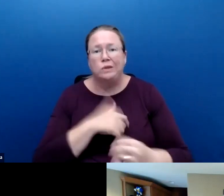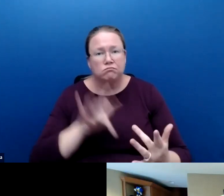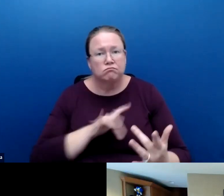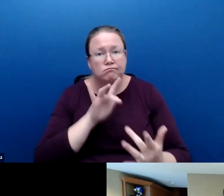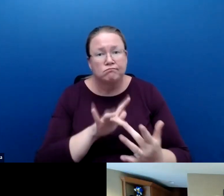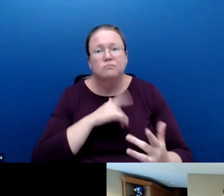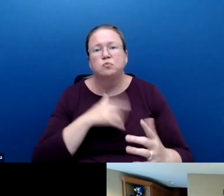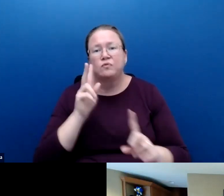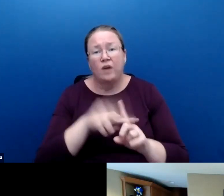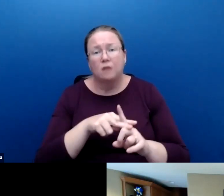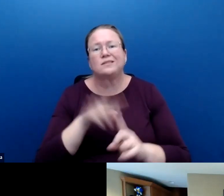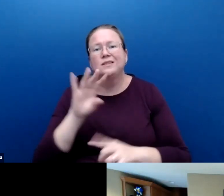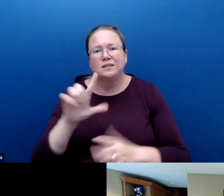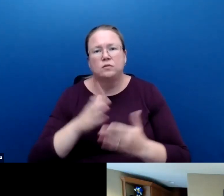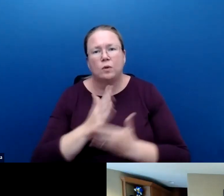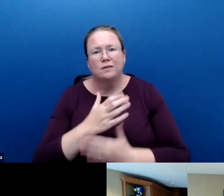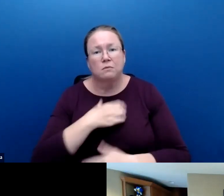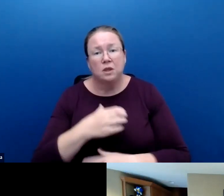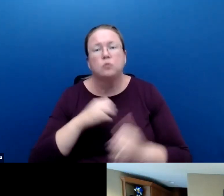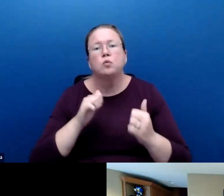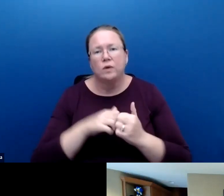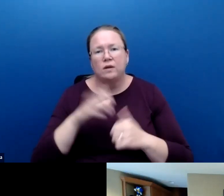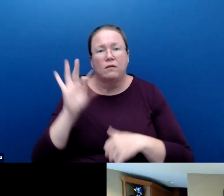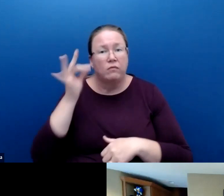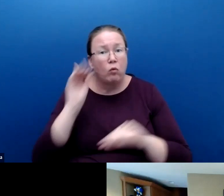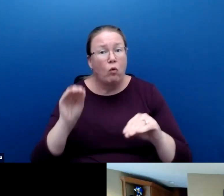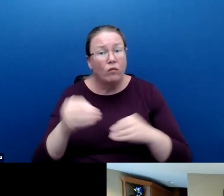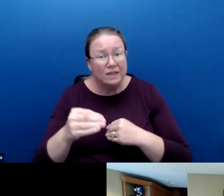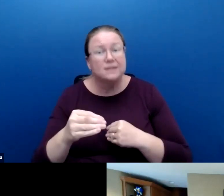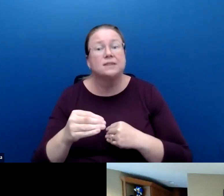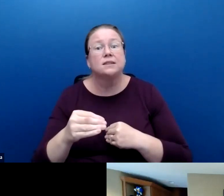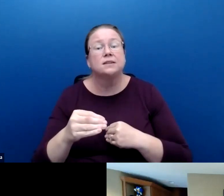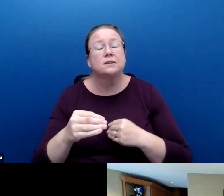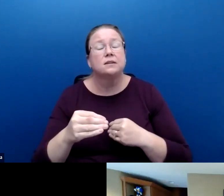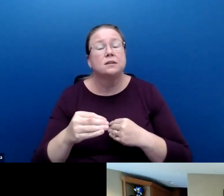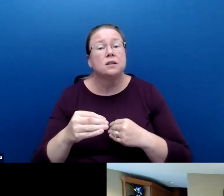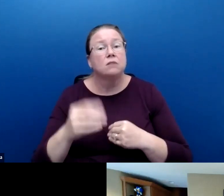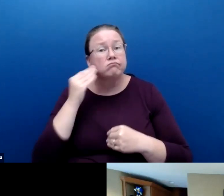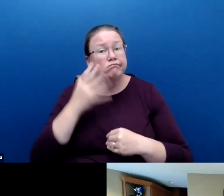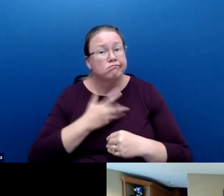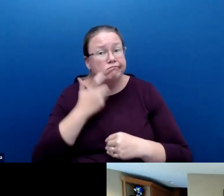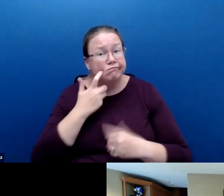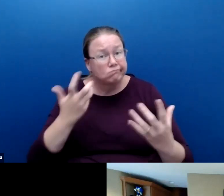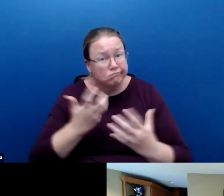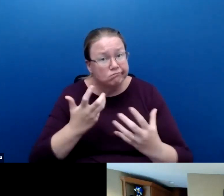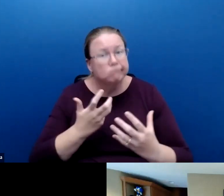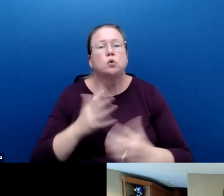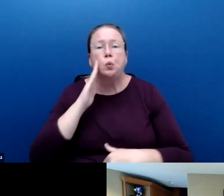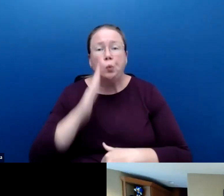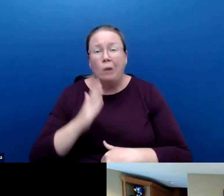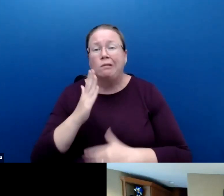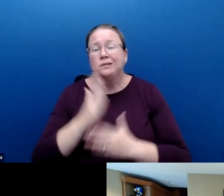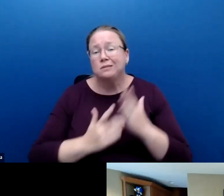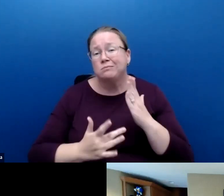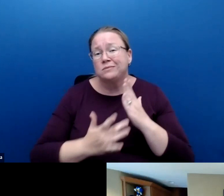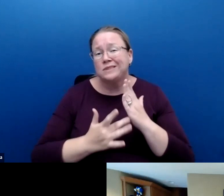had filed civil rights complaints with the federal office. And what we have been told recently is that there will be some